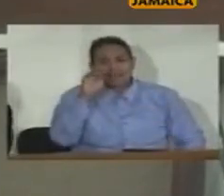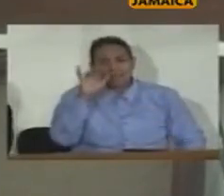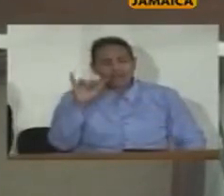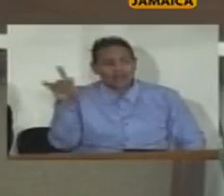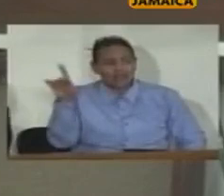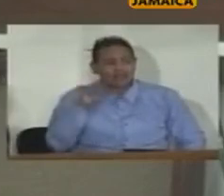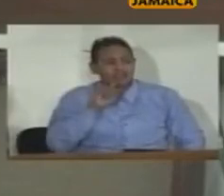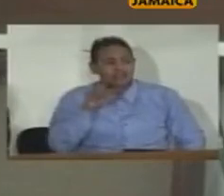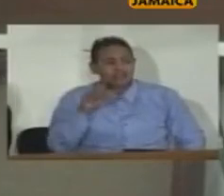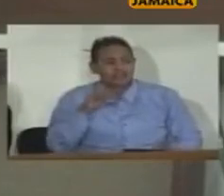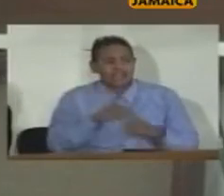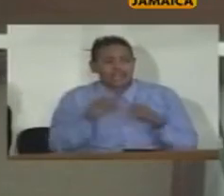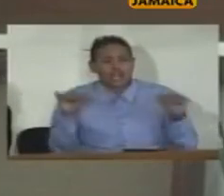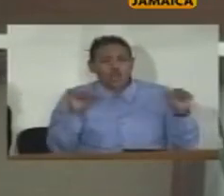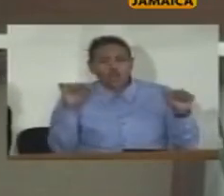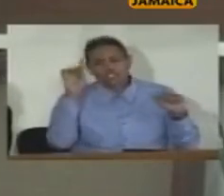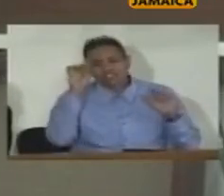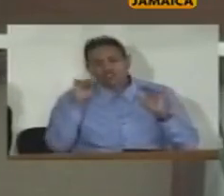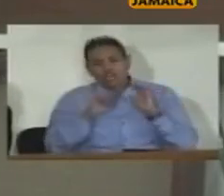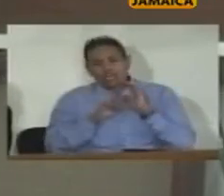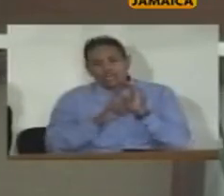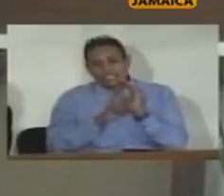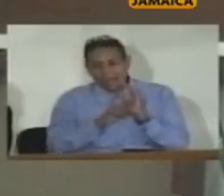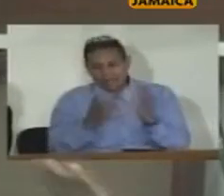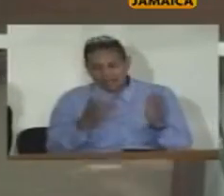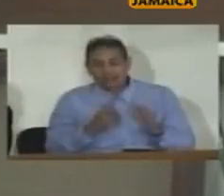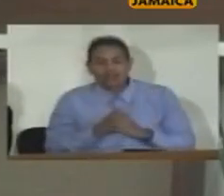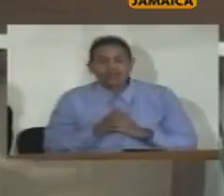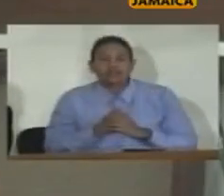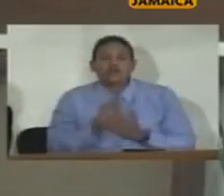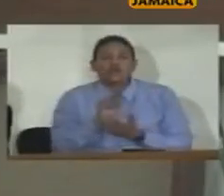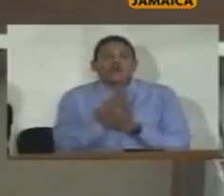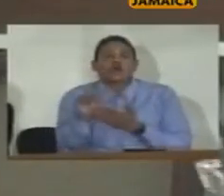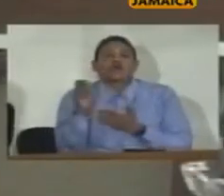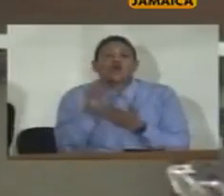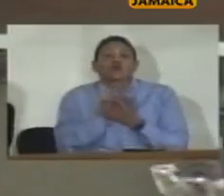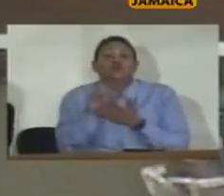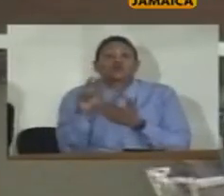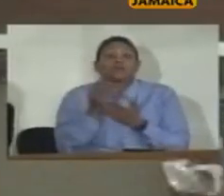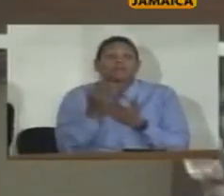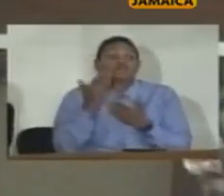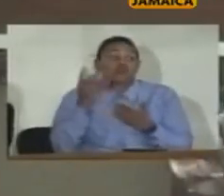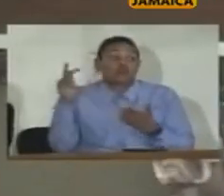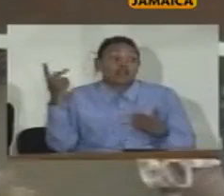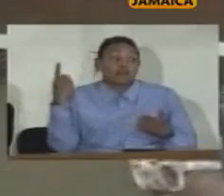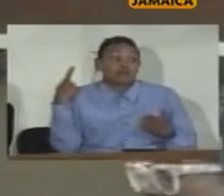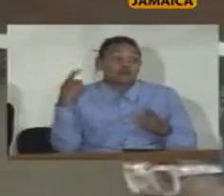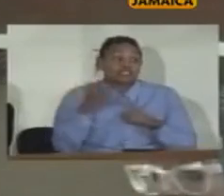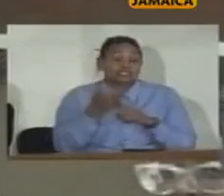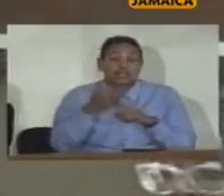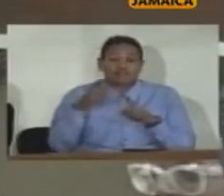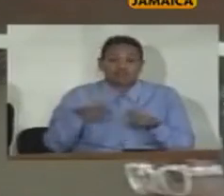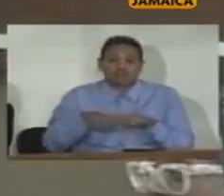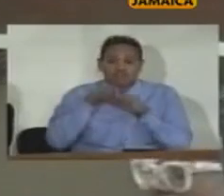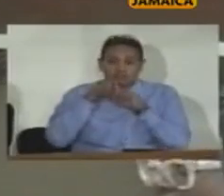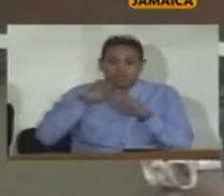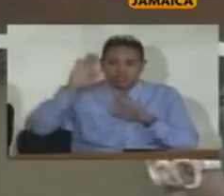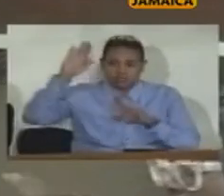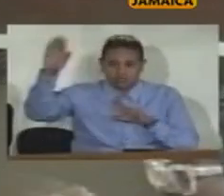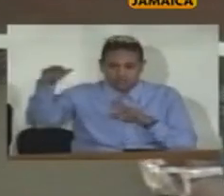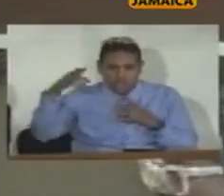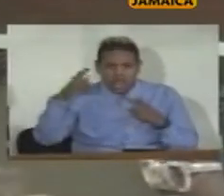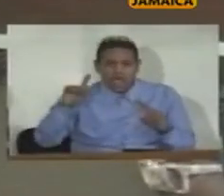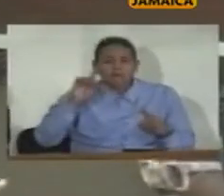In August, for example, a week or two before the principal was suspended,